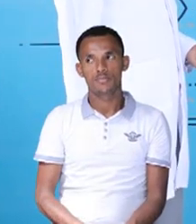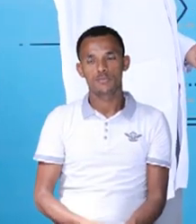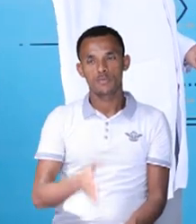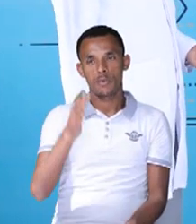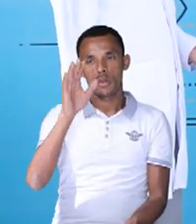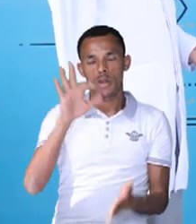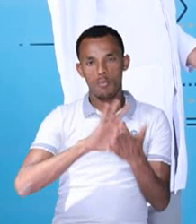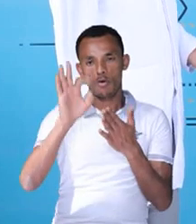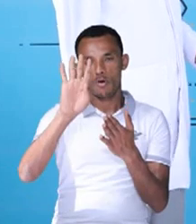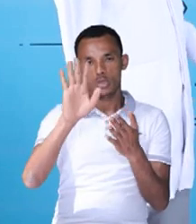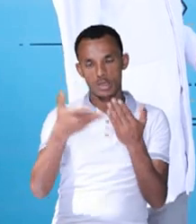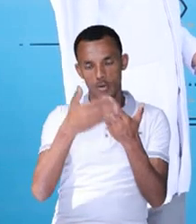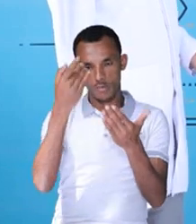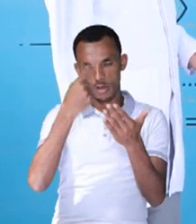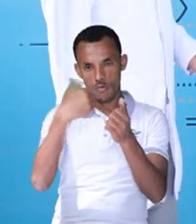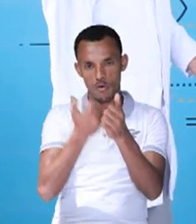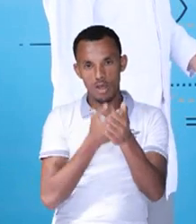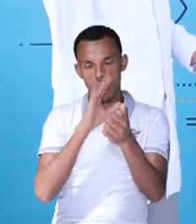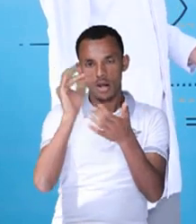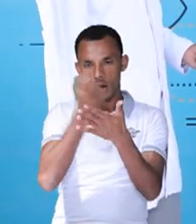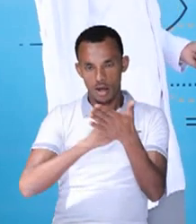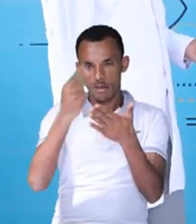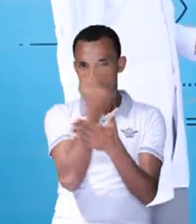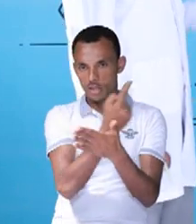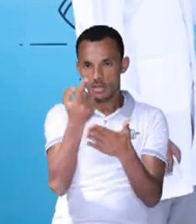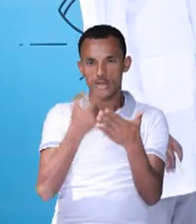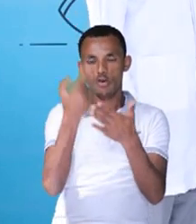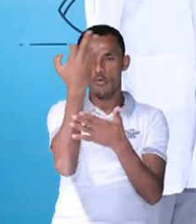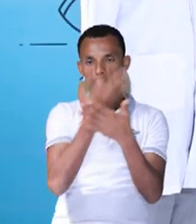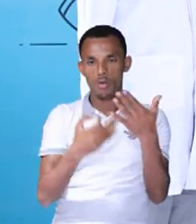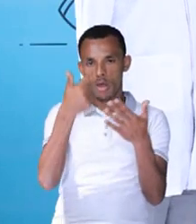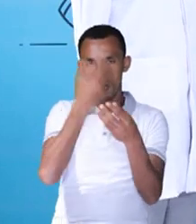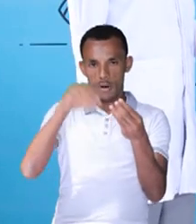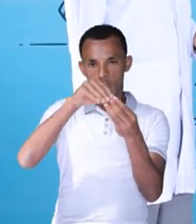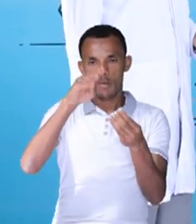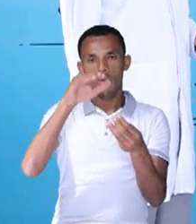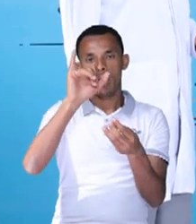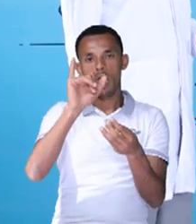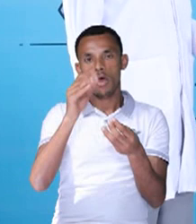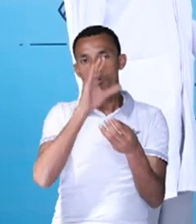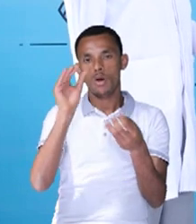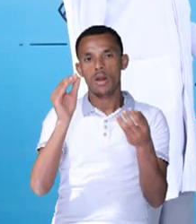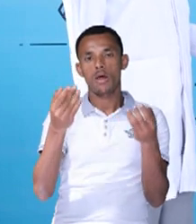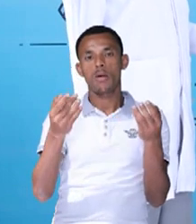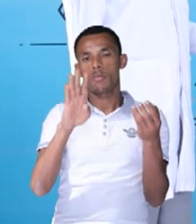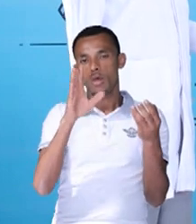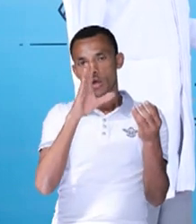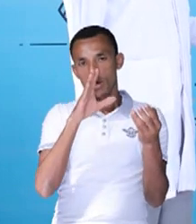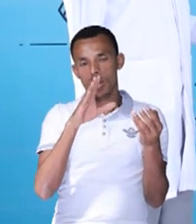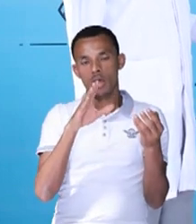For number 4, simplify the following and write each in the form of a plus bi, where a and b are real